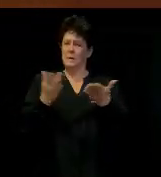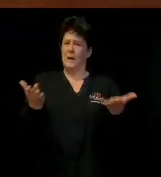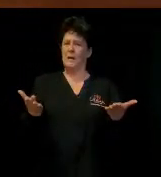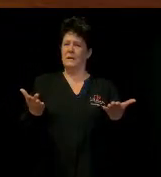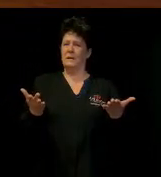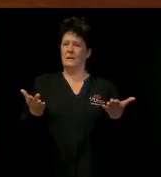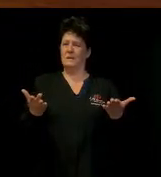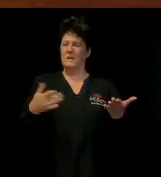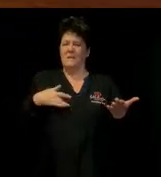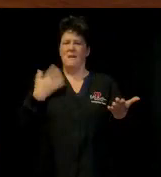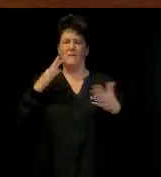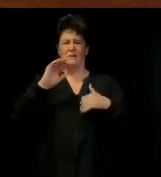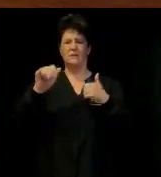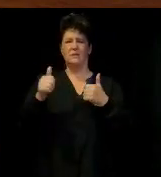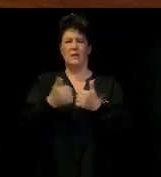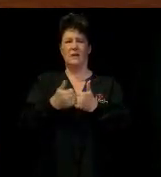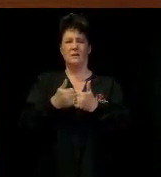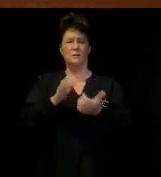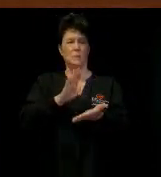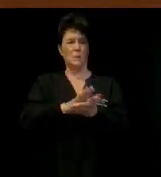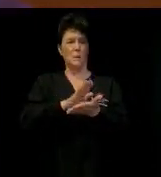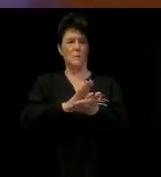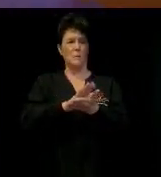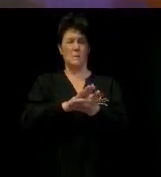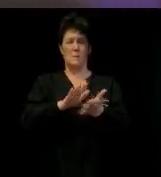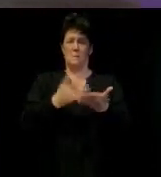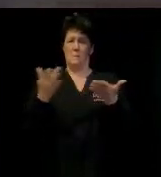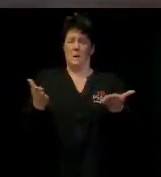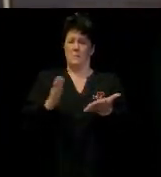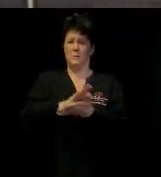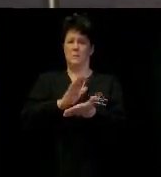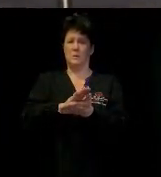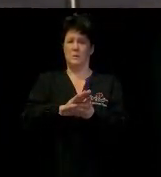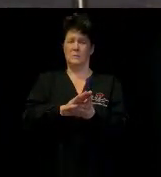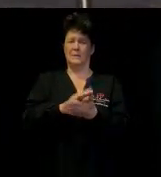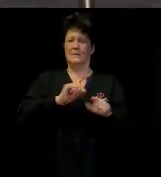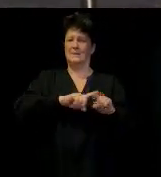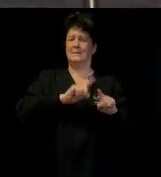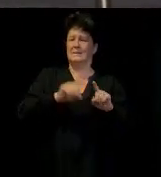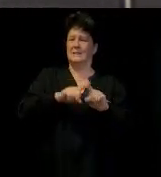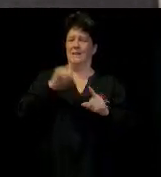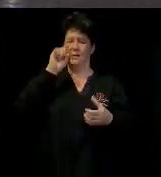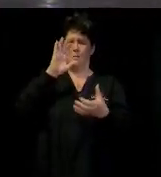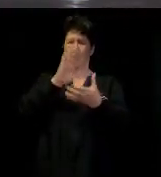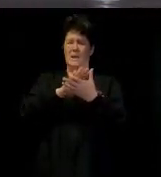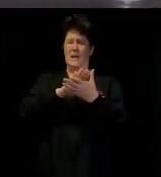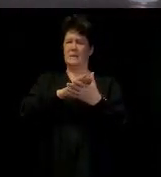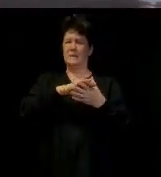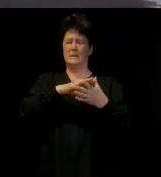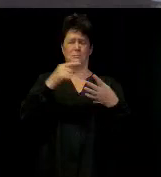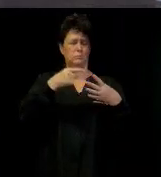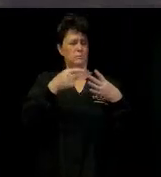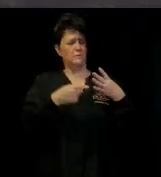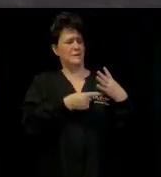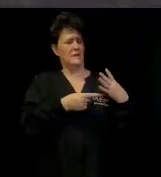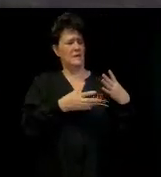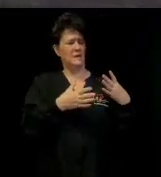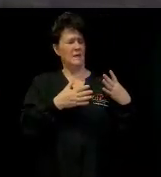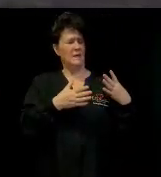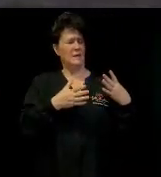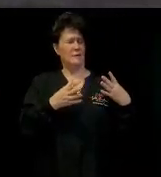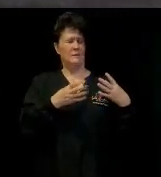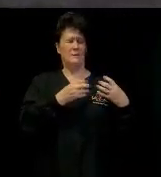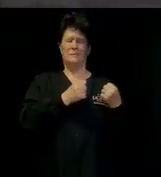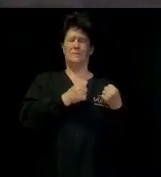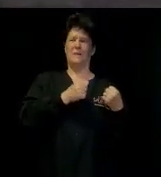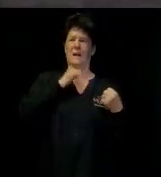and even in law enforcement now, you're challenged with different mindsets, different beliefs, different lifestyles, all these things. And I don't have to back